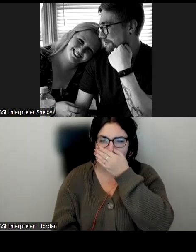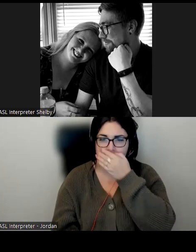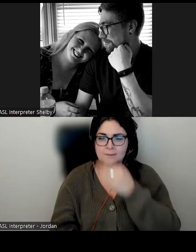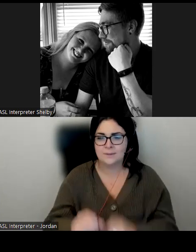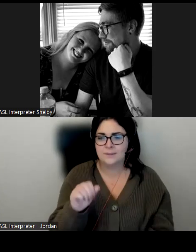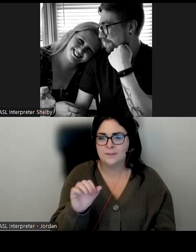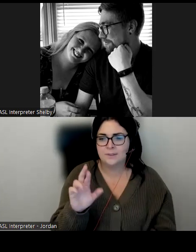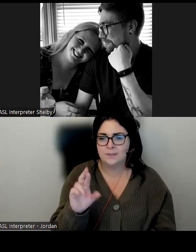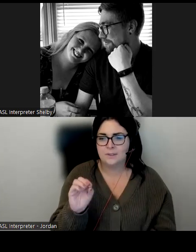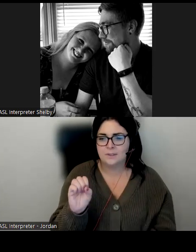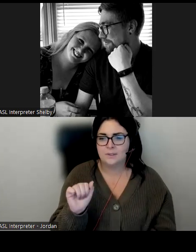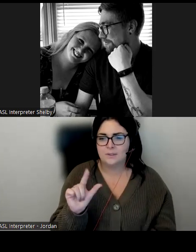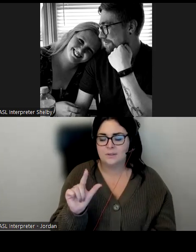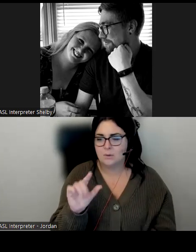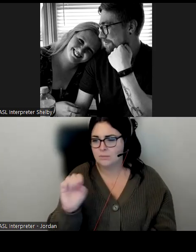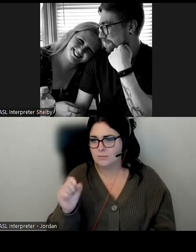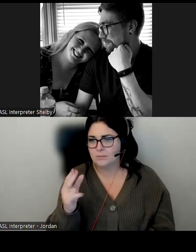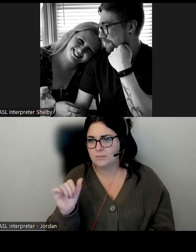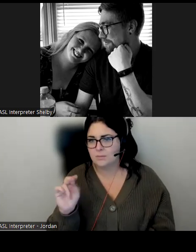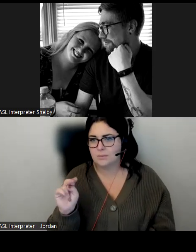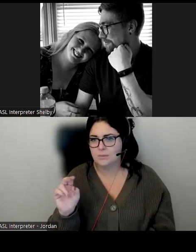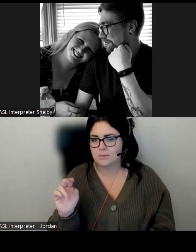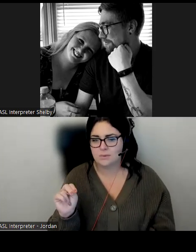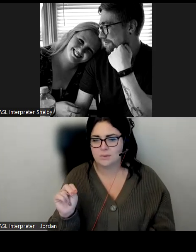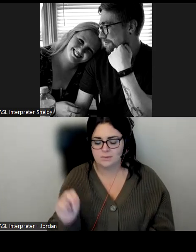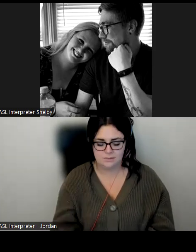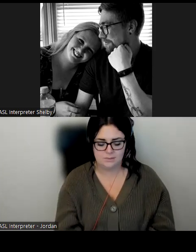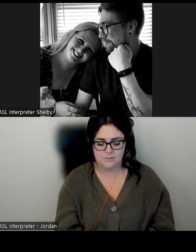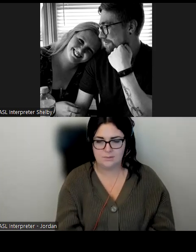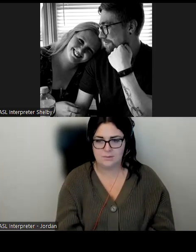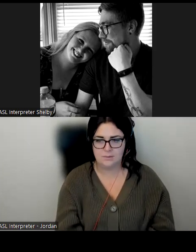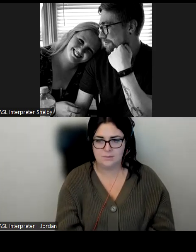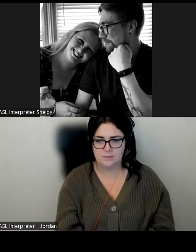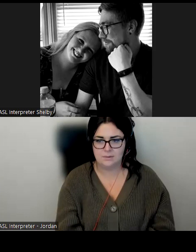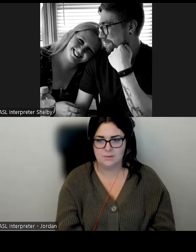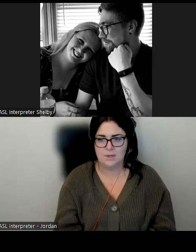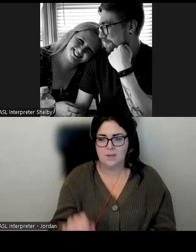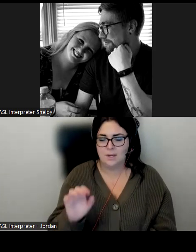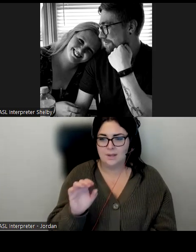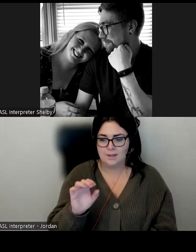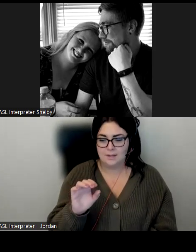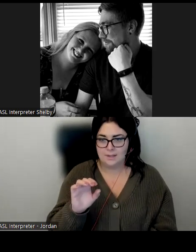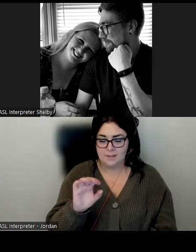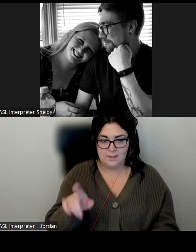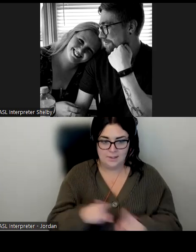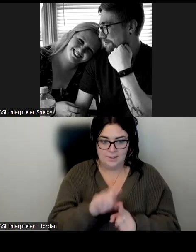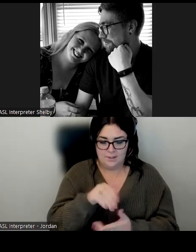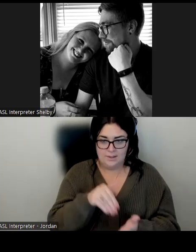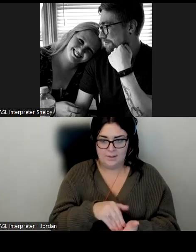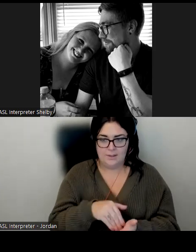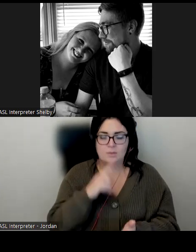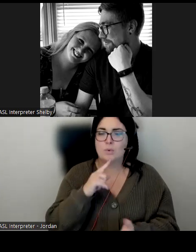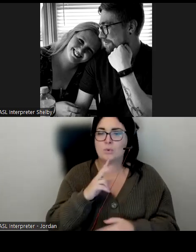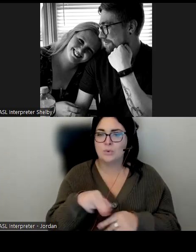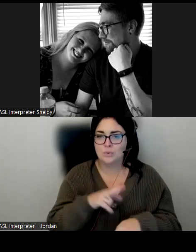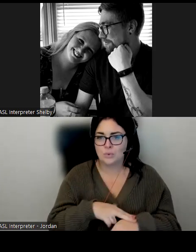won't reiterate what my colleagues have said, because it will be the same for Central. You would, just go through the regular volunteer program, and you